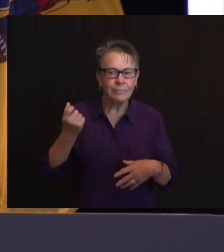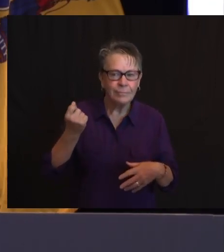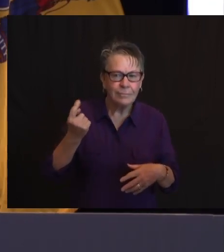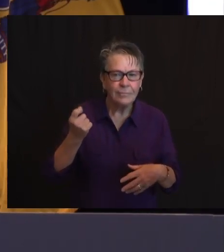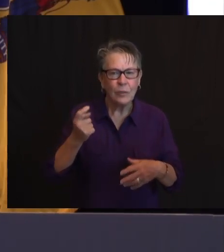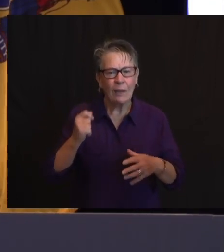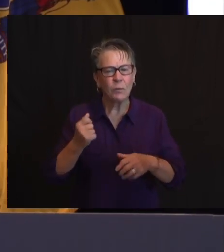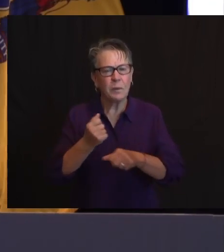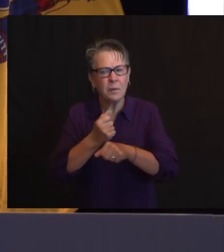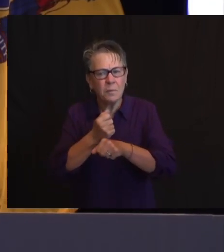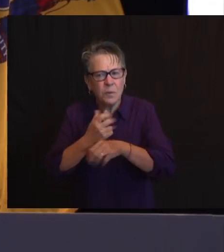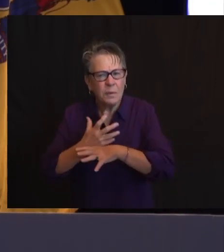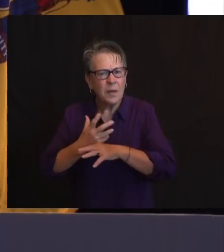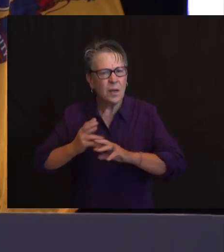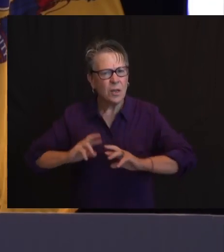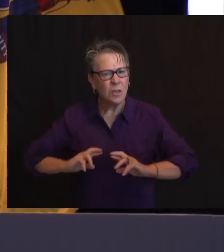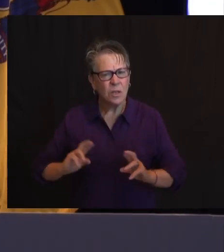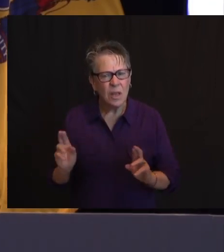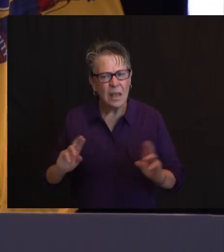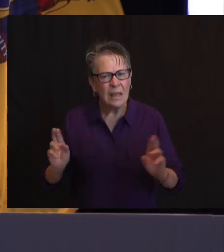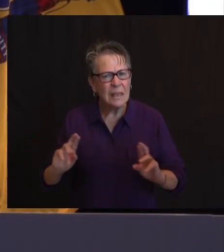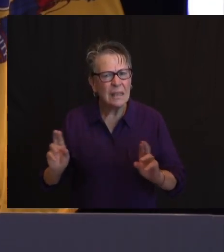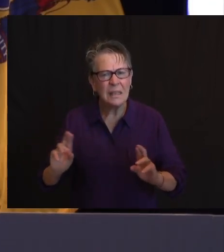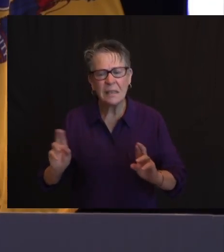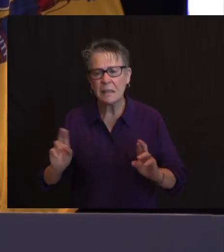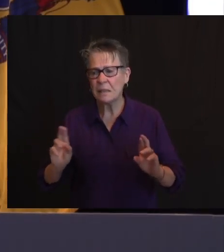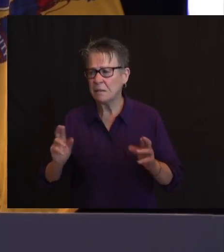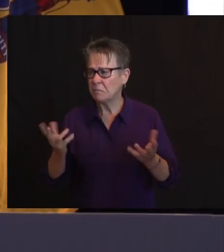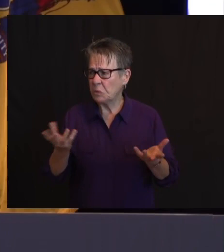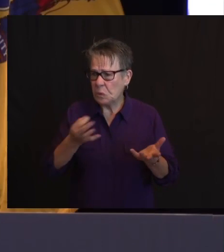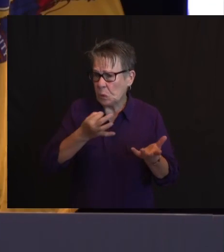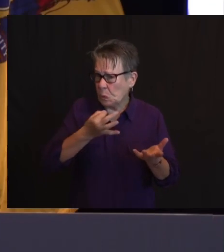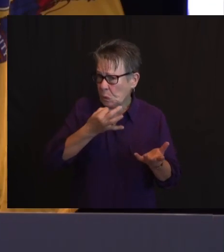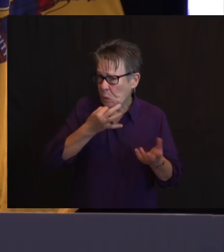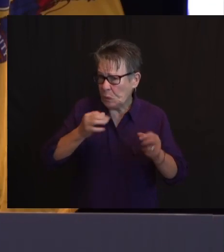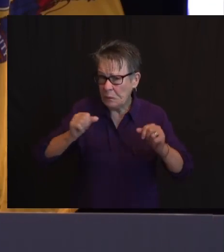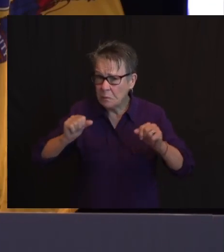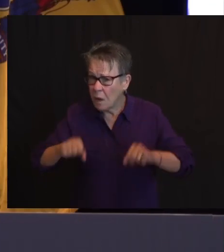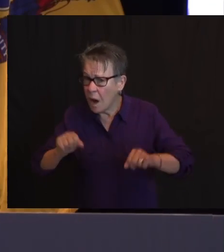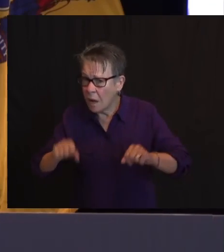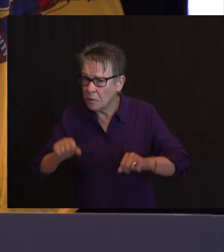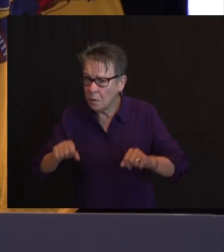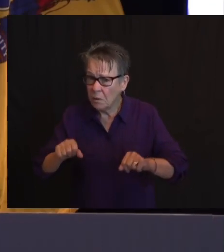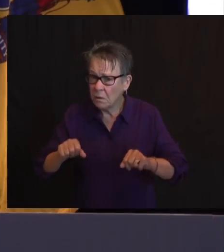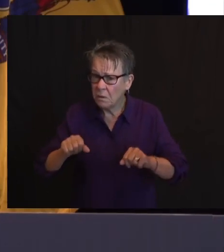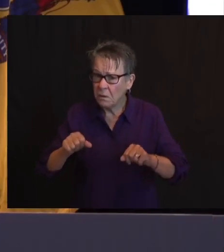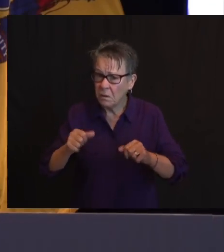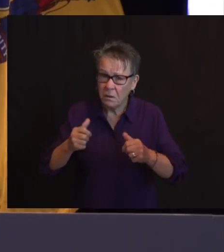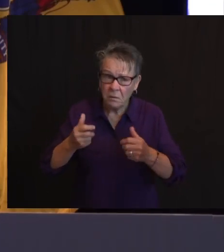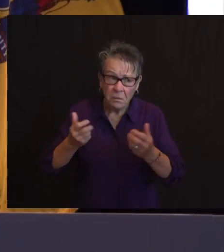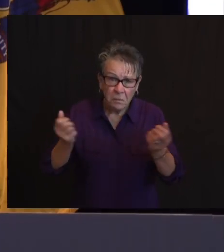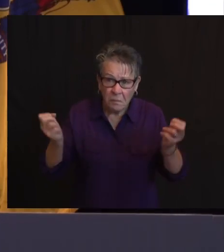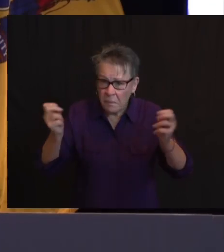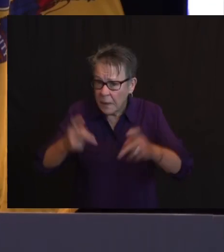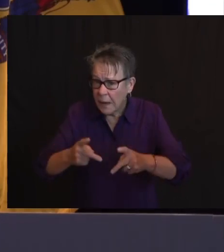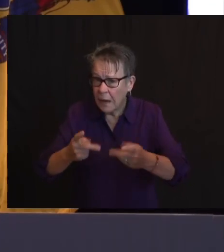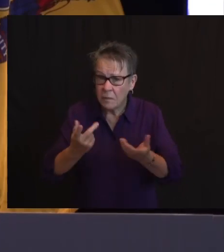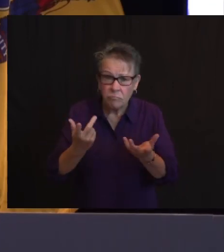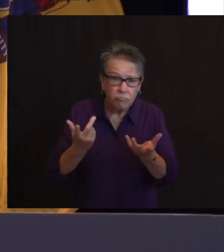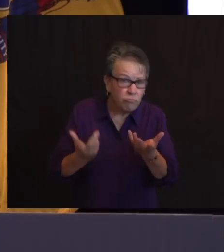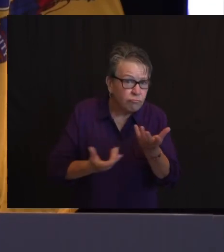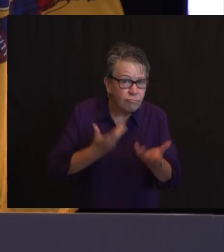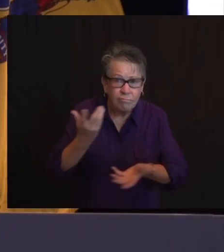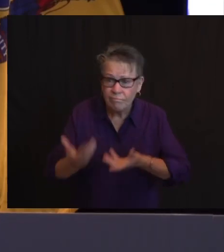it's around us and behave as though it is, and again, balance that with living our lives. And God willing, that's a balance